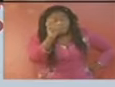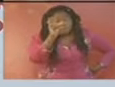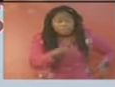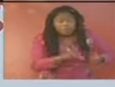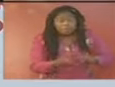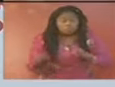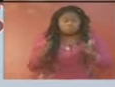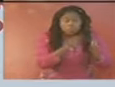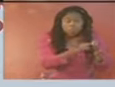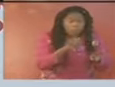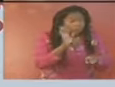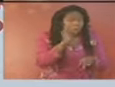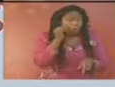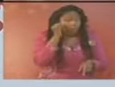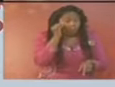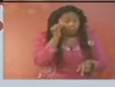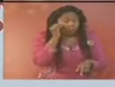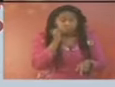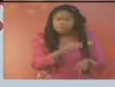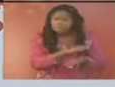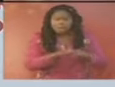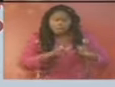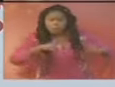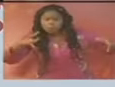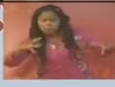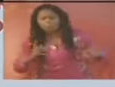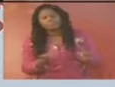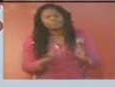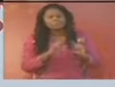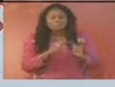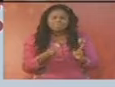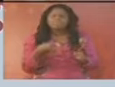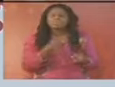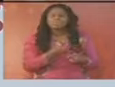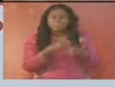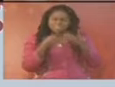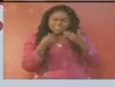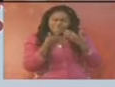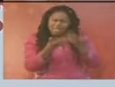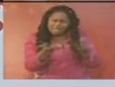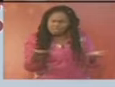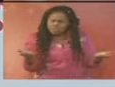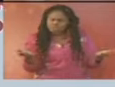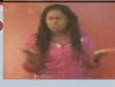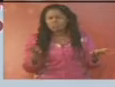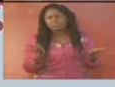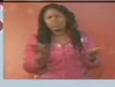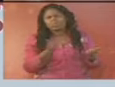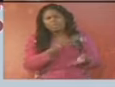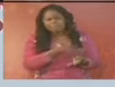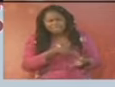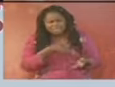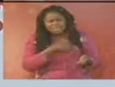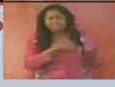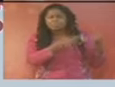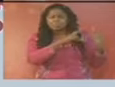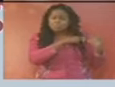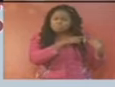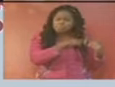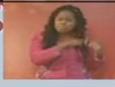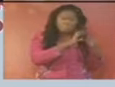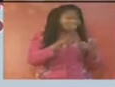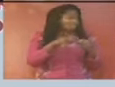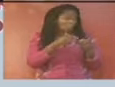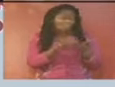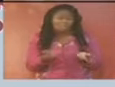asking people, just be responsible for this one. Look at how the Hindus were responsible. I had reached